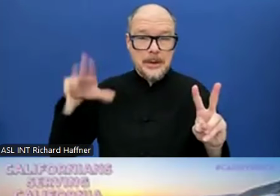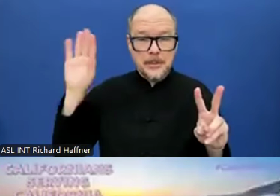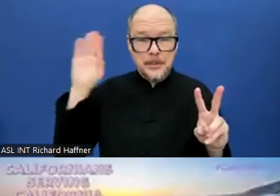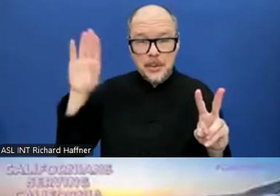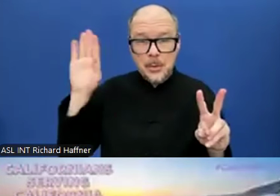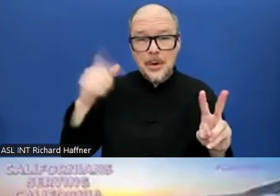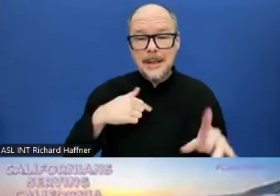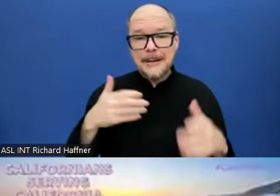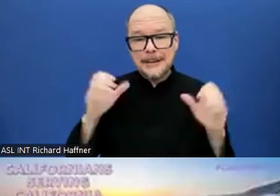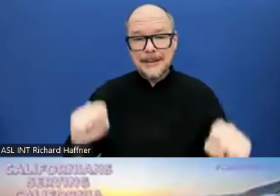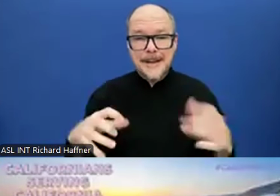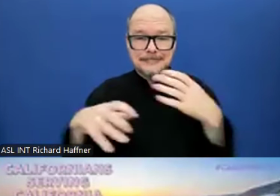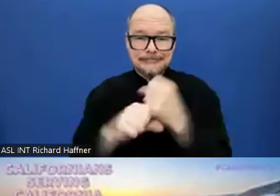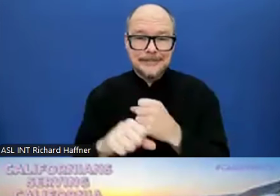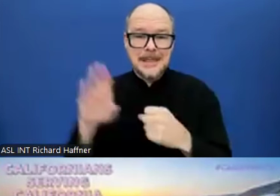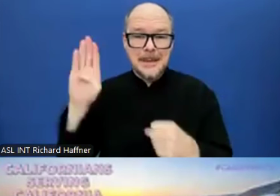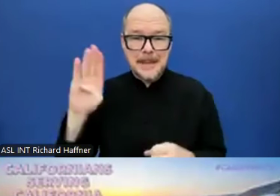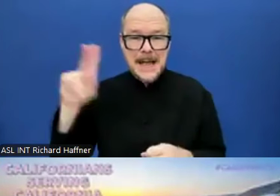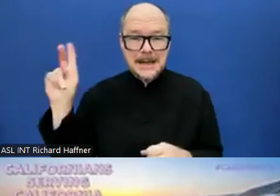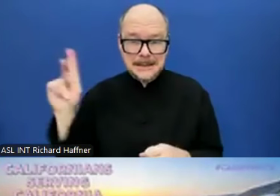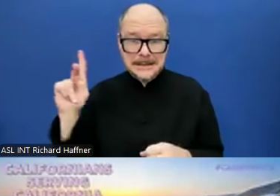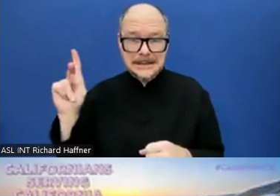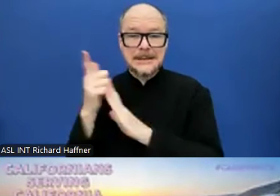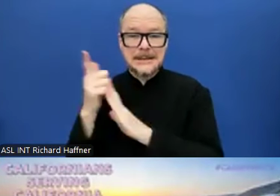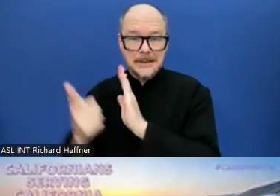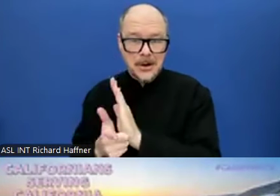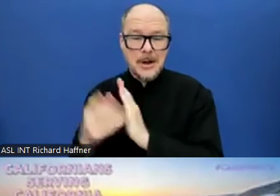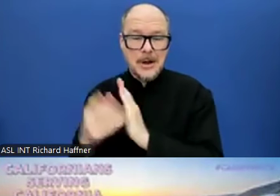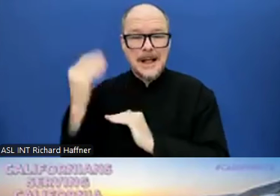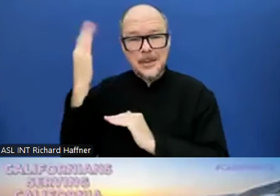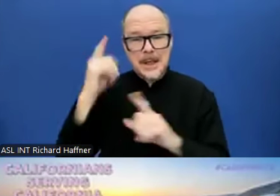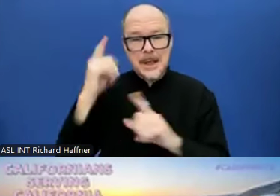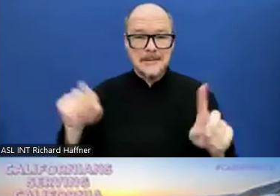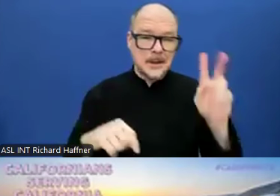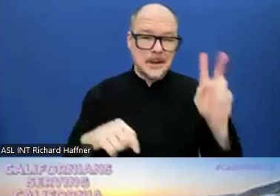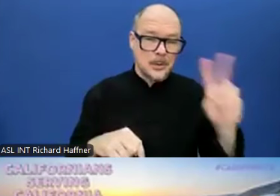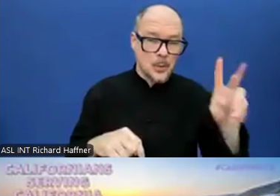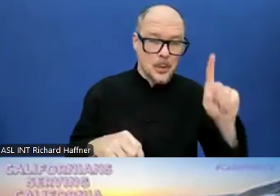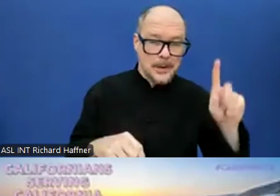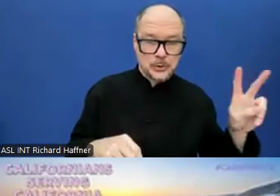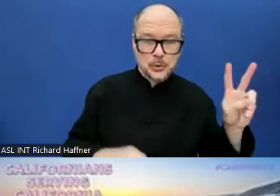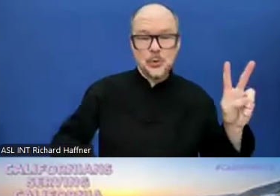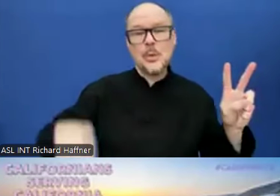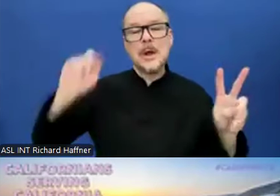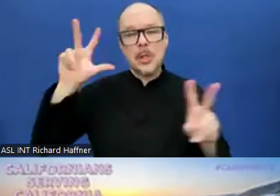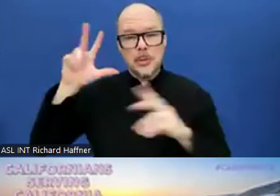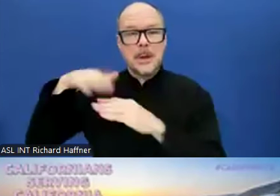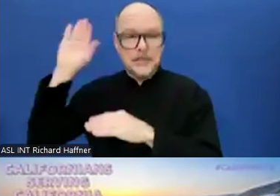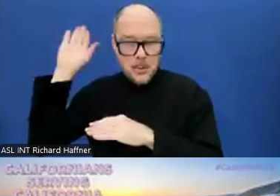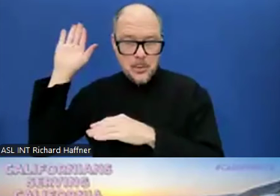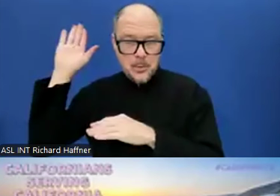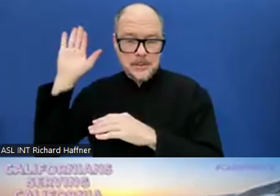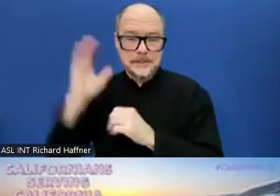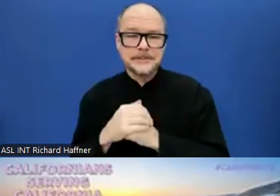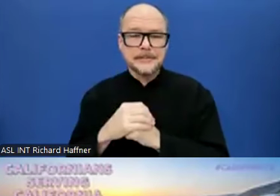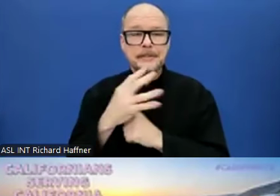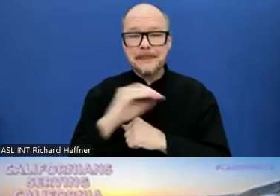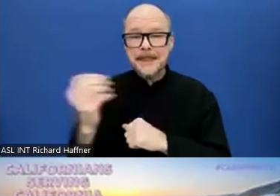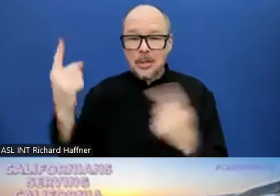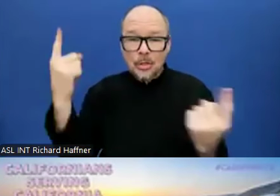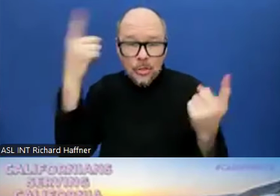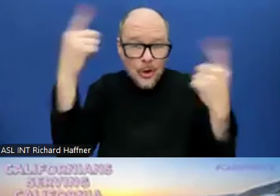sort of Bagley-Keene threshold there. What are your thoughts about that, about this question? And Fernando Gomez, I